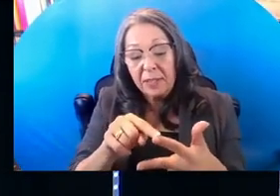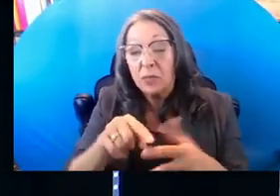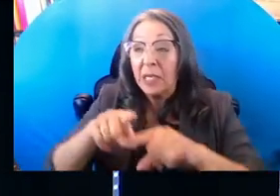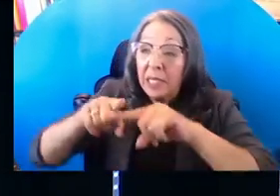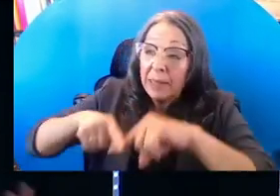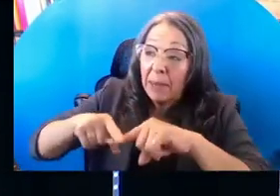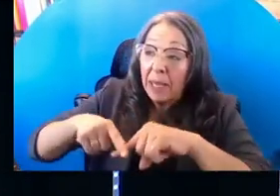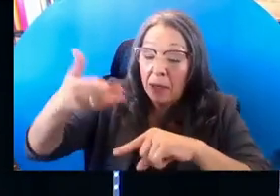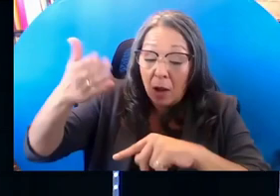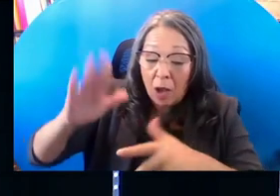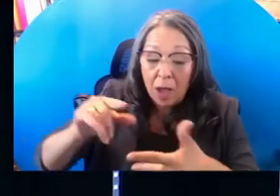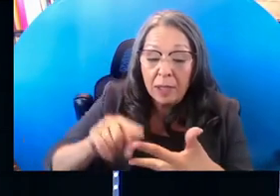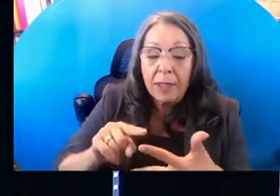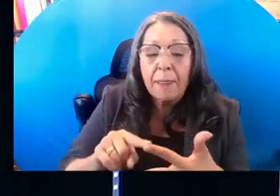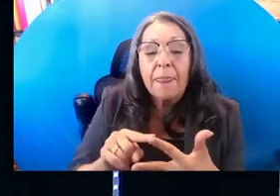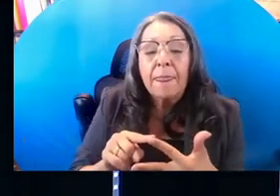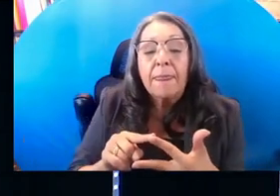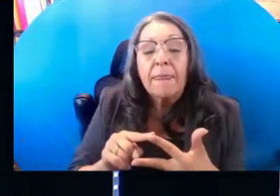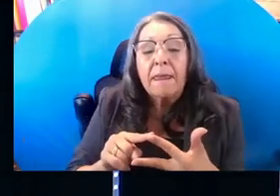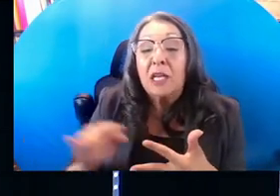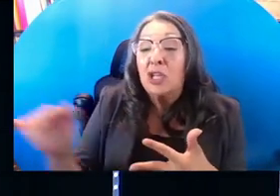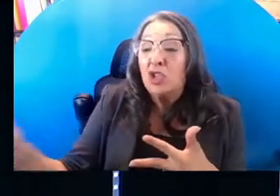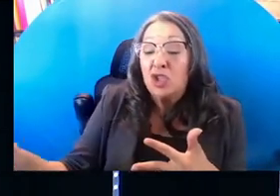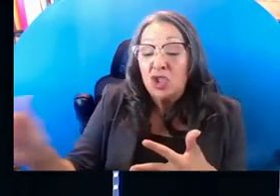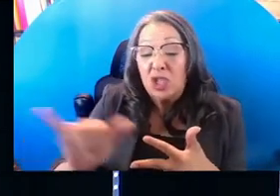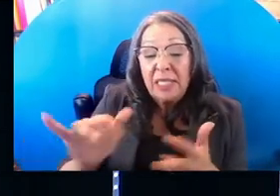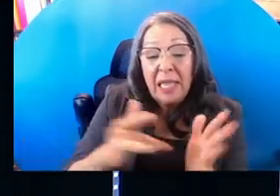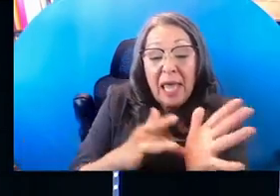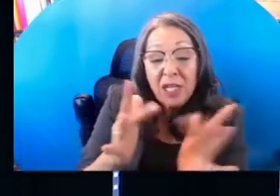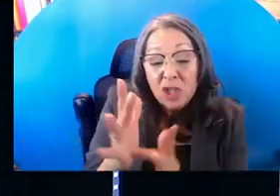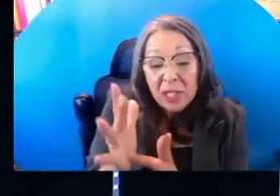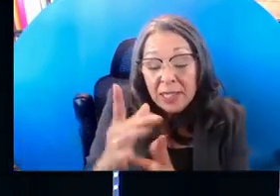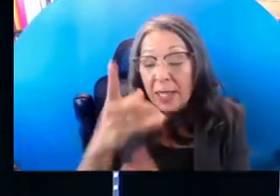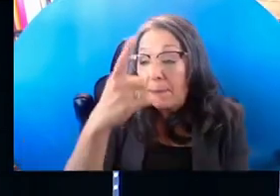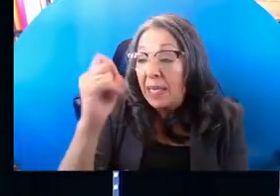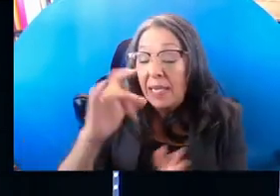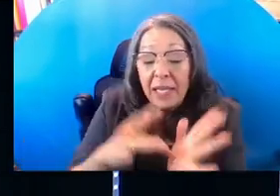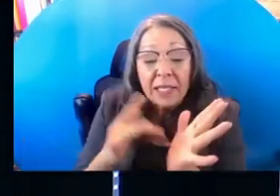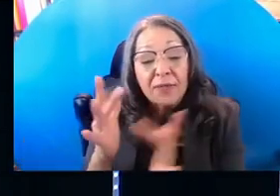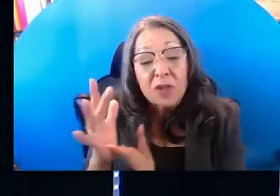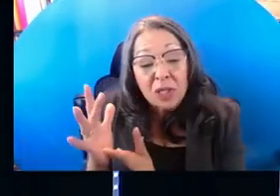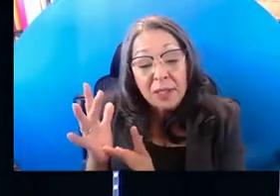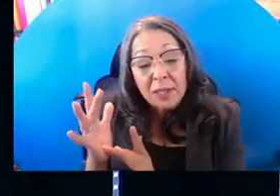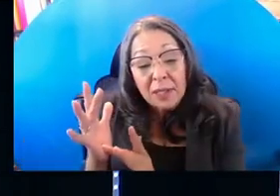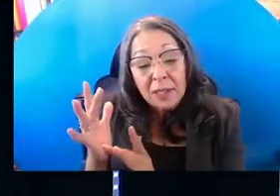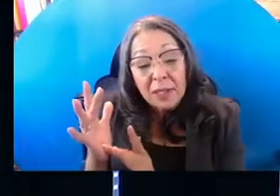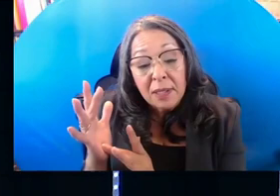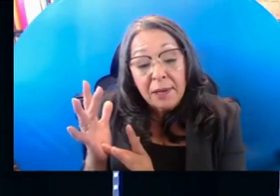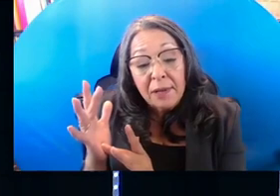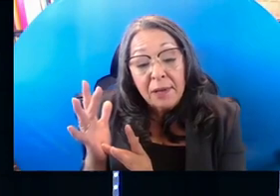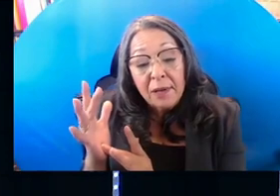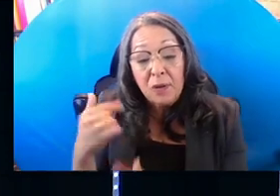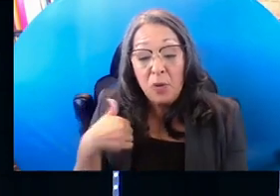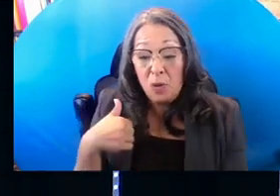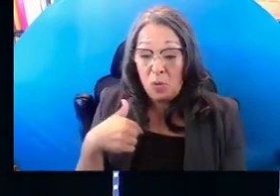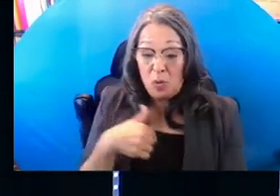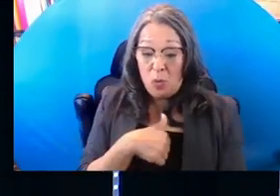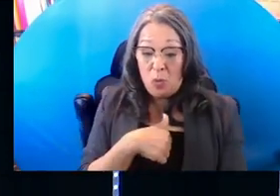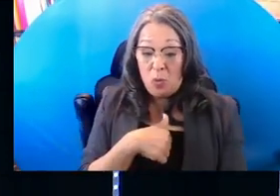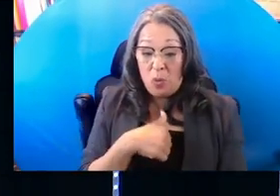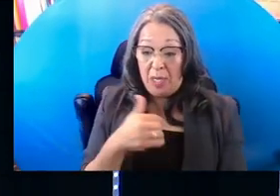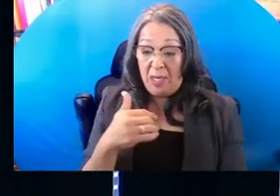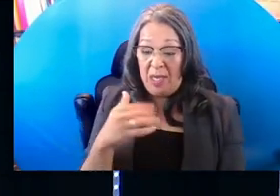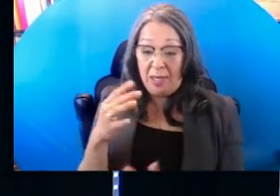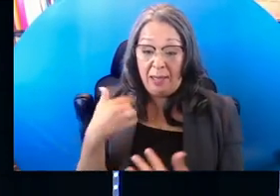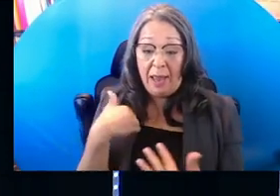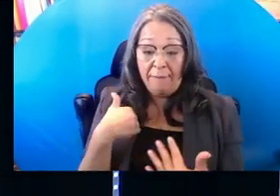because just like Jesus and because of Jesus, we too have the option